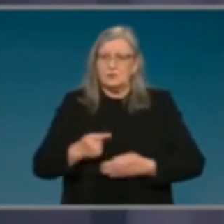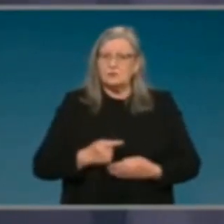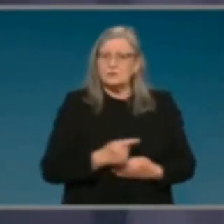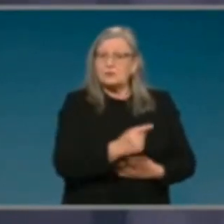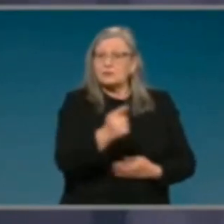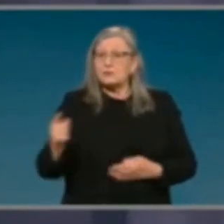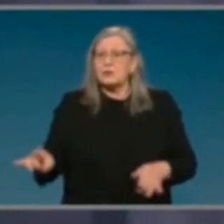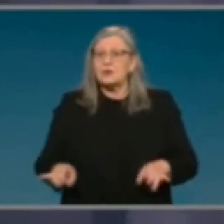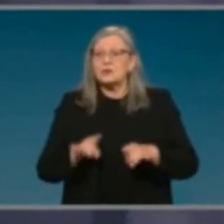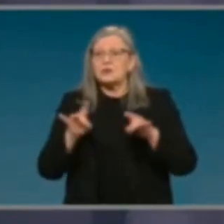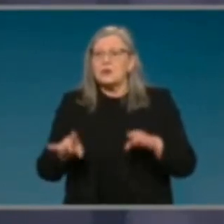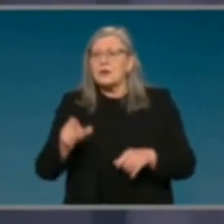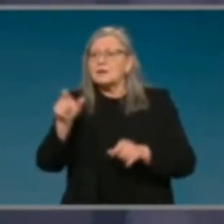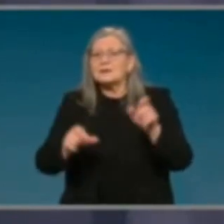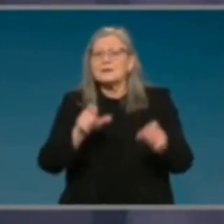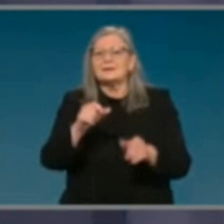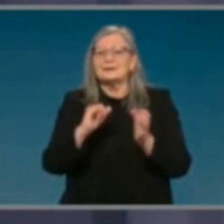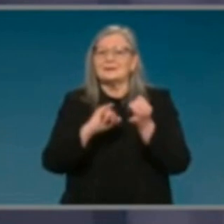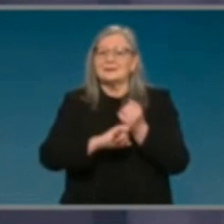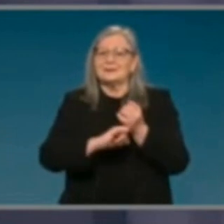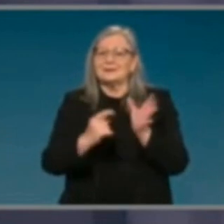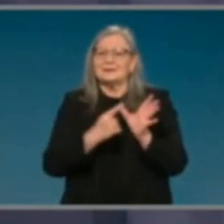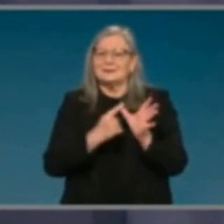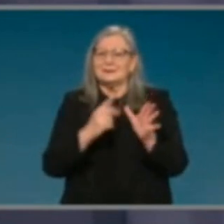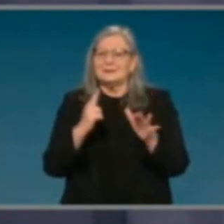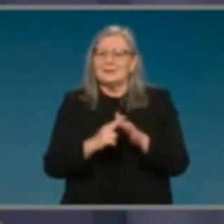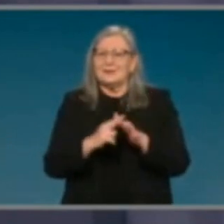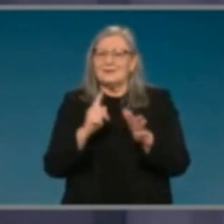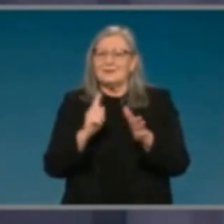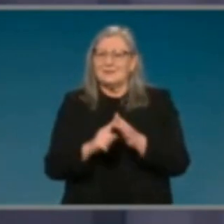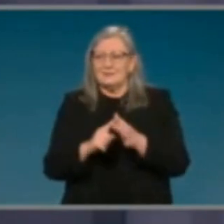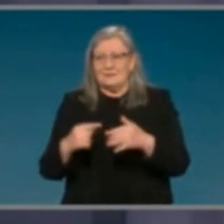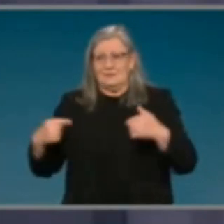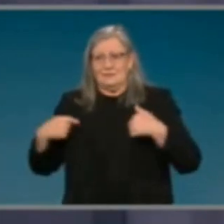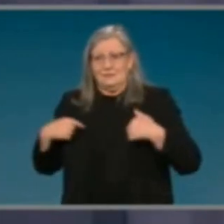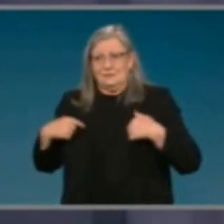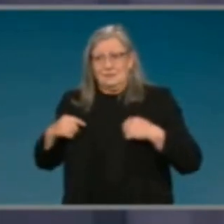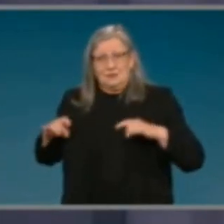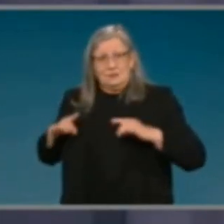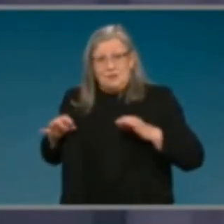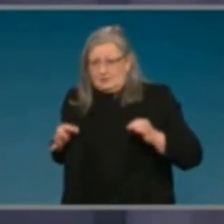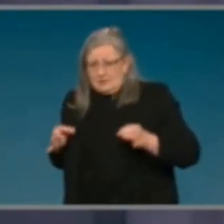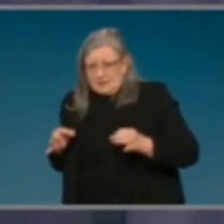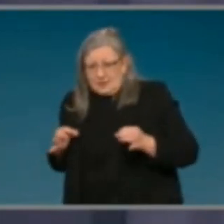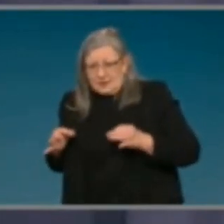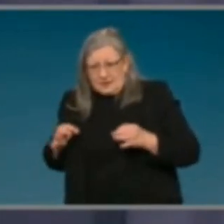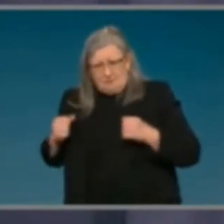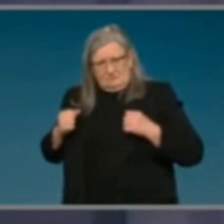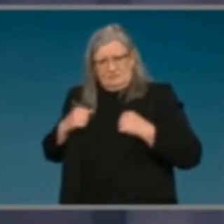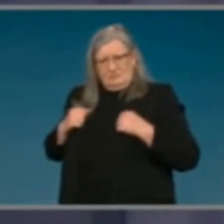is that pathway. National Plan always contemplated, as did our vaccine contracts, as did our system